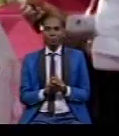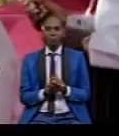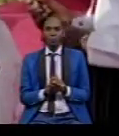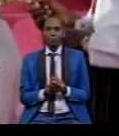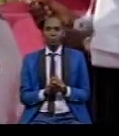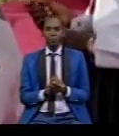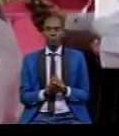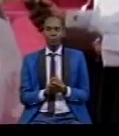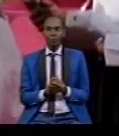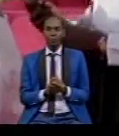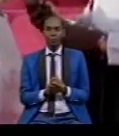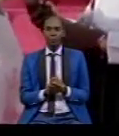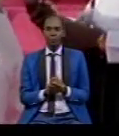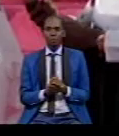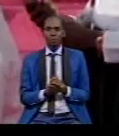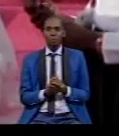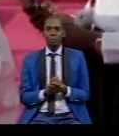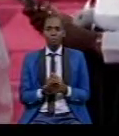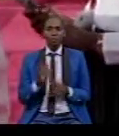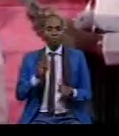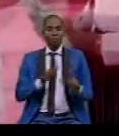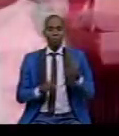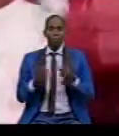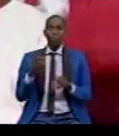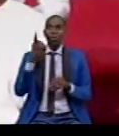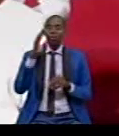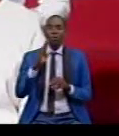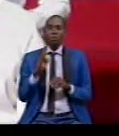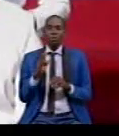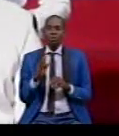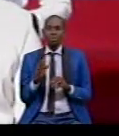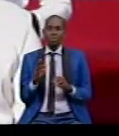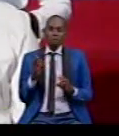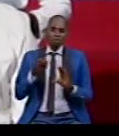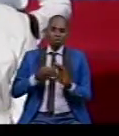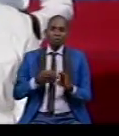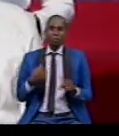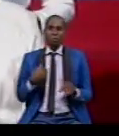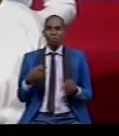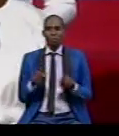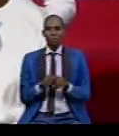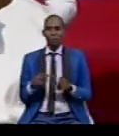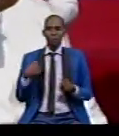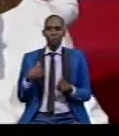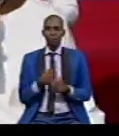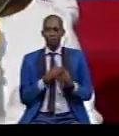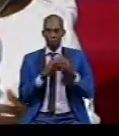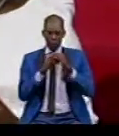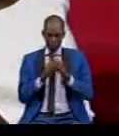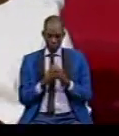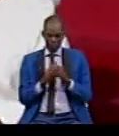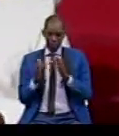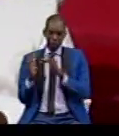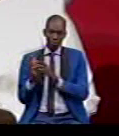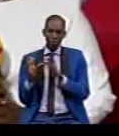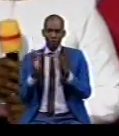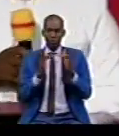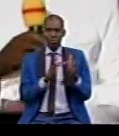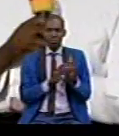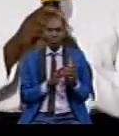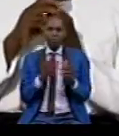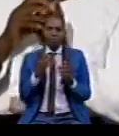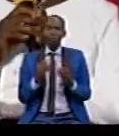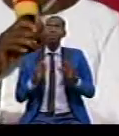Able to sanctify, join me as we worship able, Jesus, able to empower in the